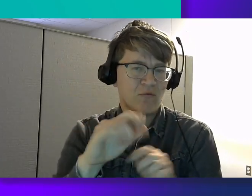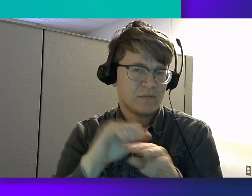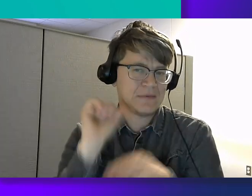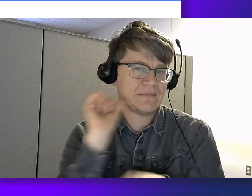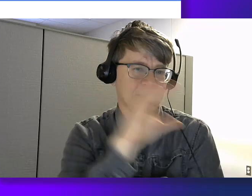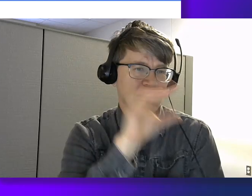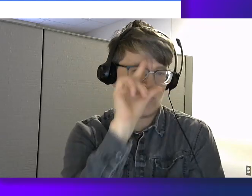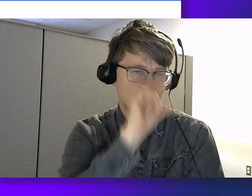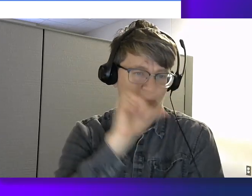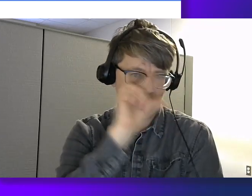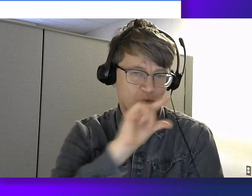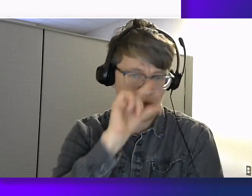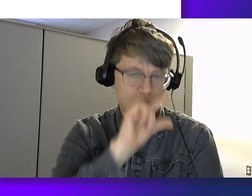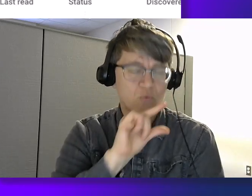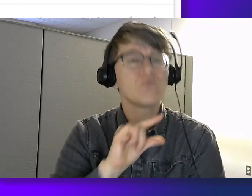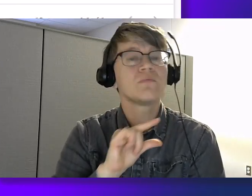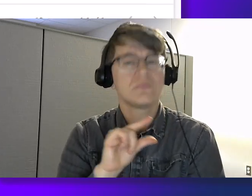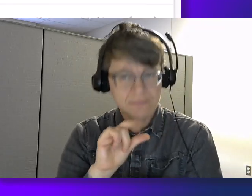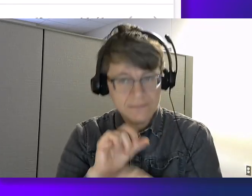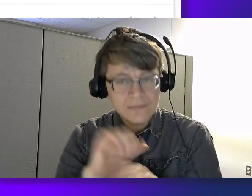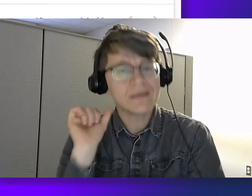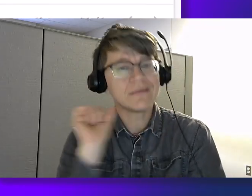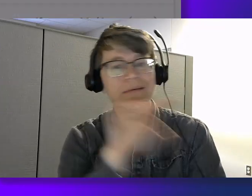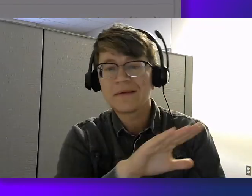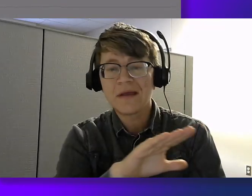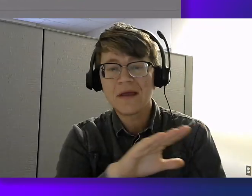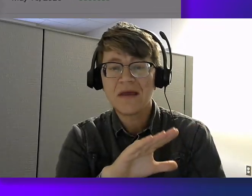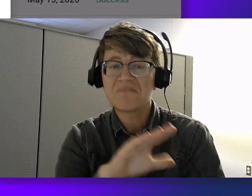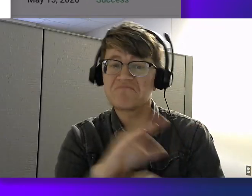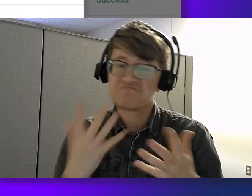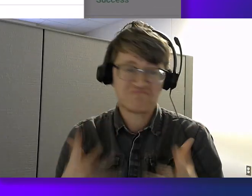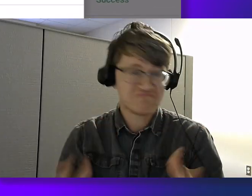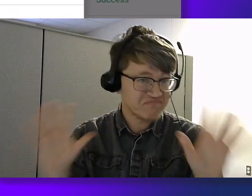yourcompany.com/sitemap.xml. Submit your sitemap, and you're all set.